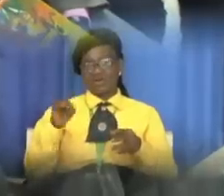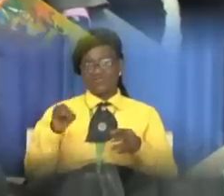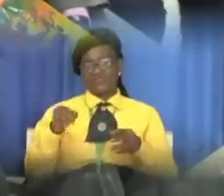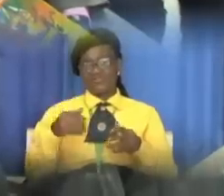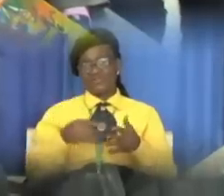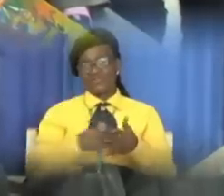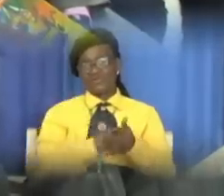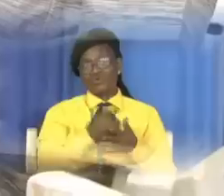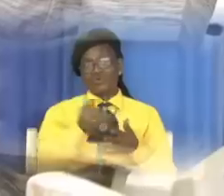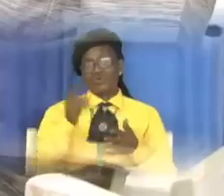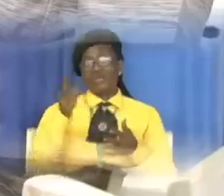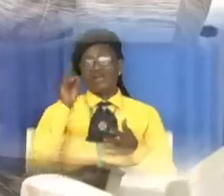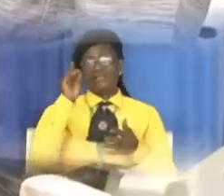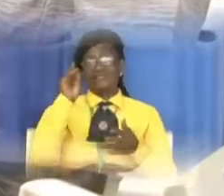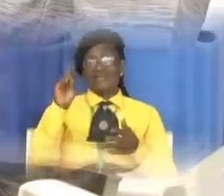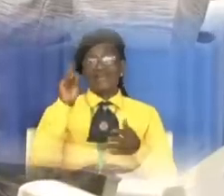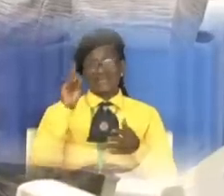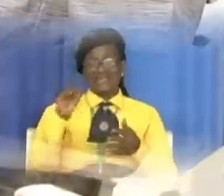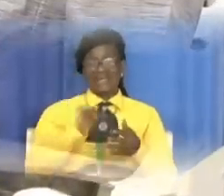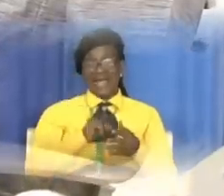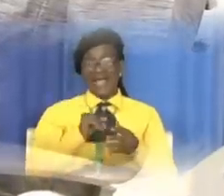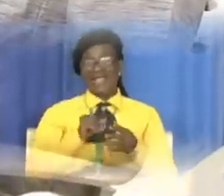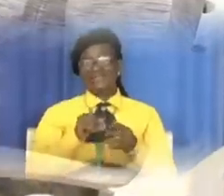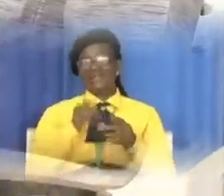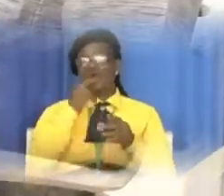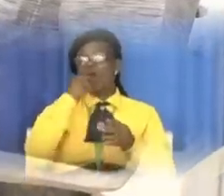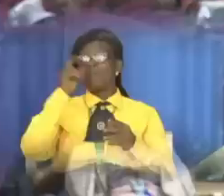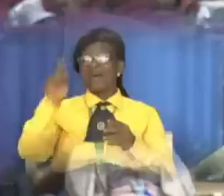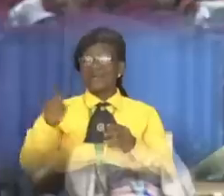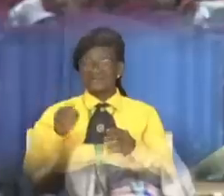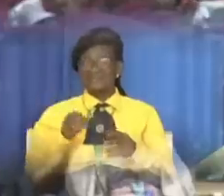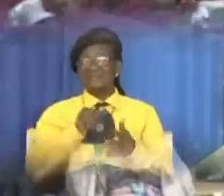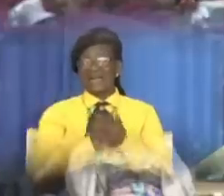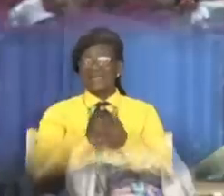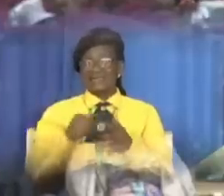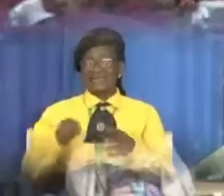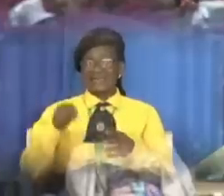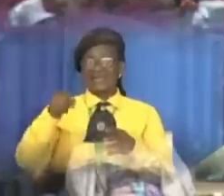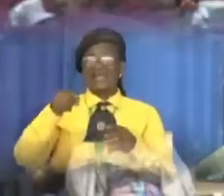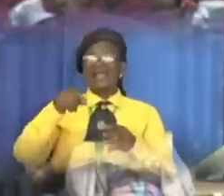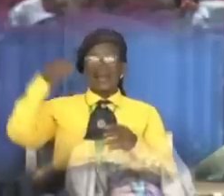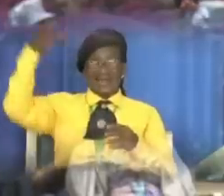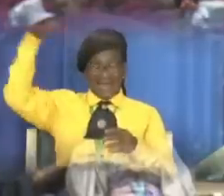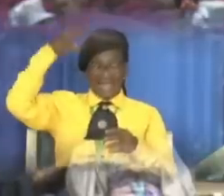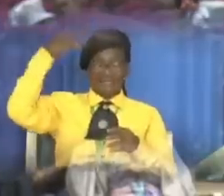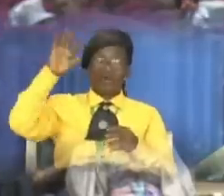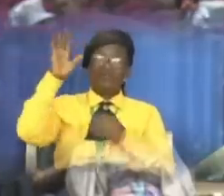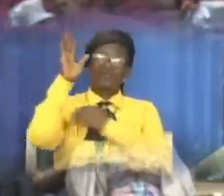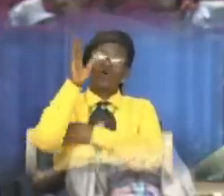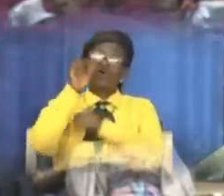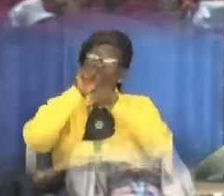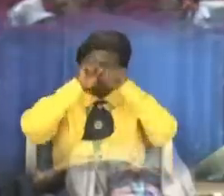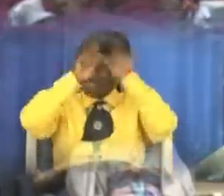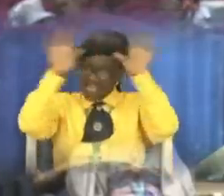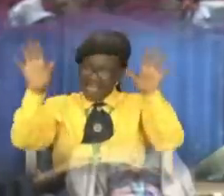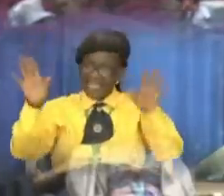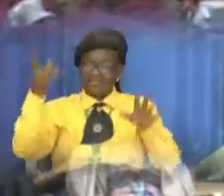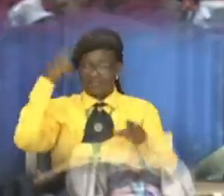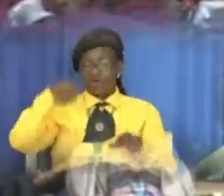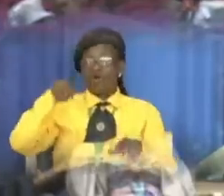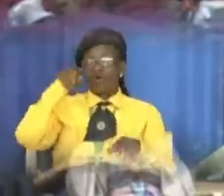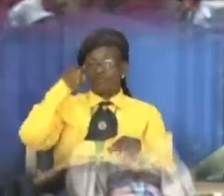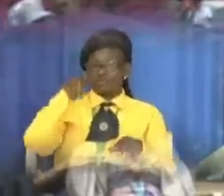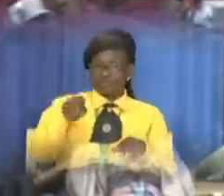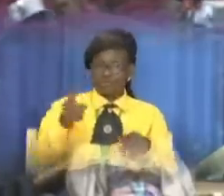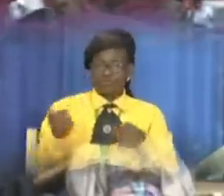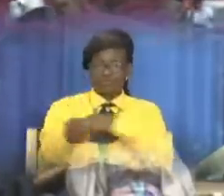I decree in the name that's above every other name that as the light of God shines for you today, your destiny